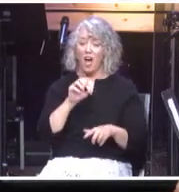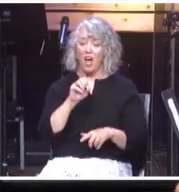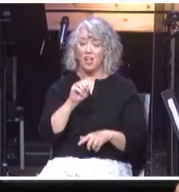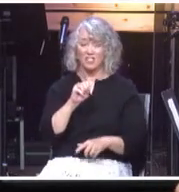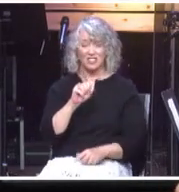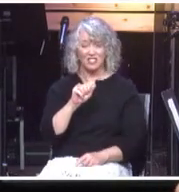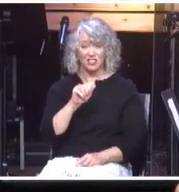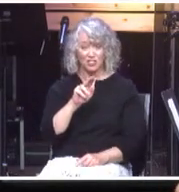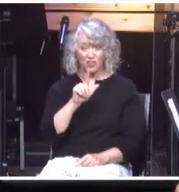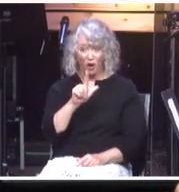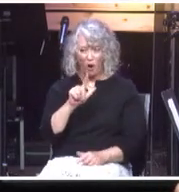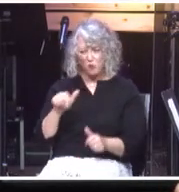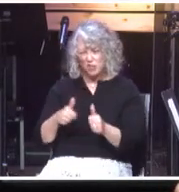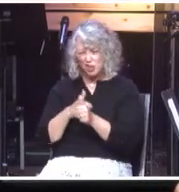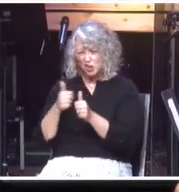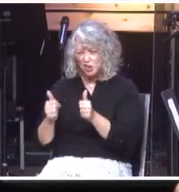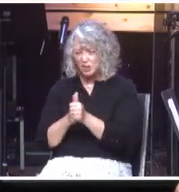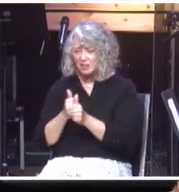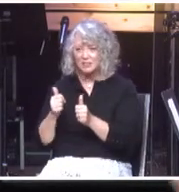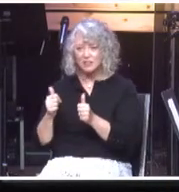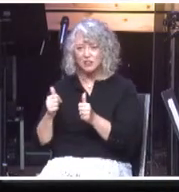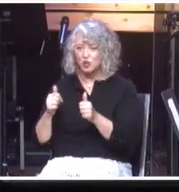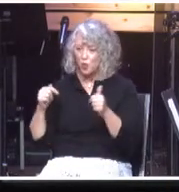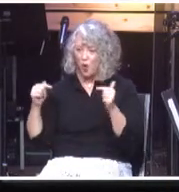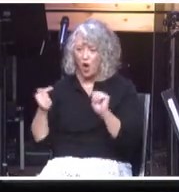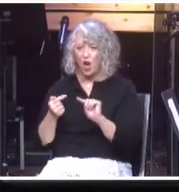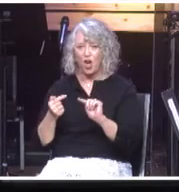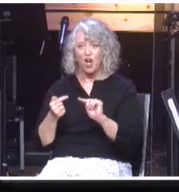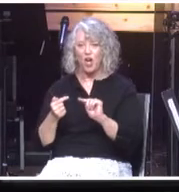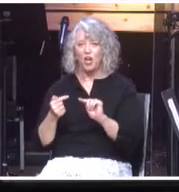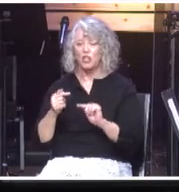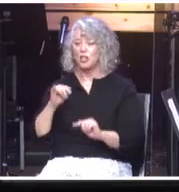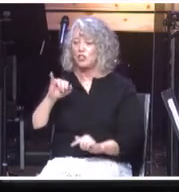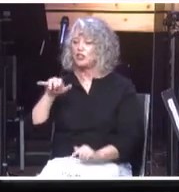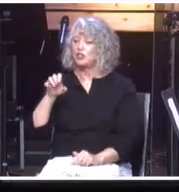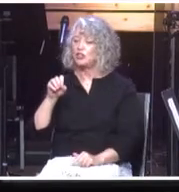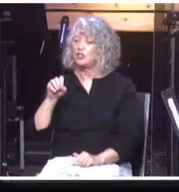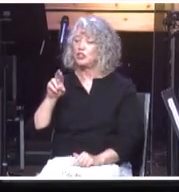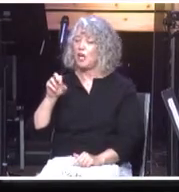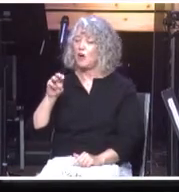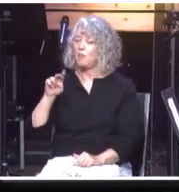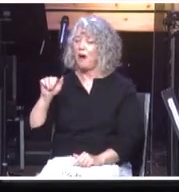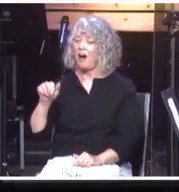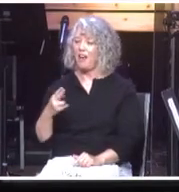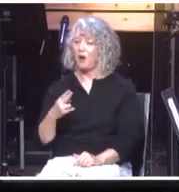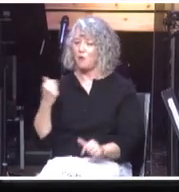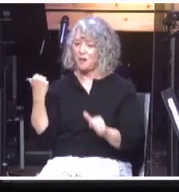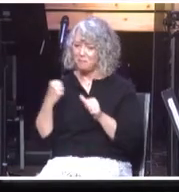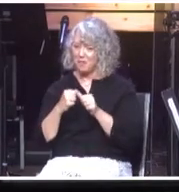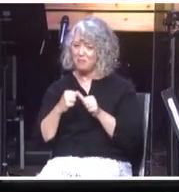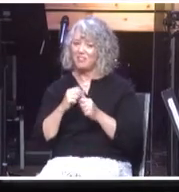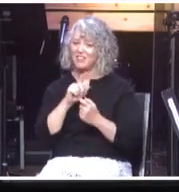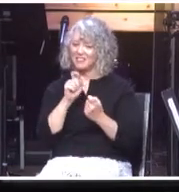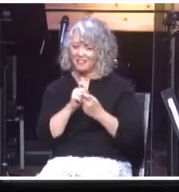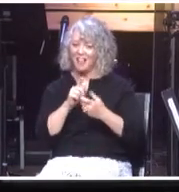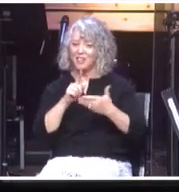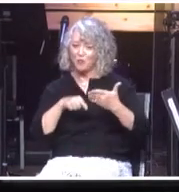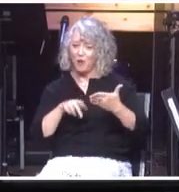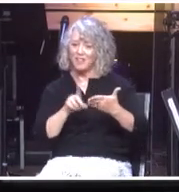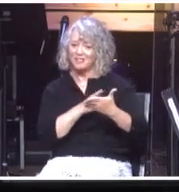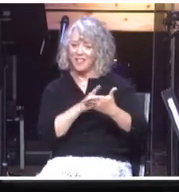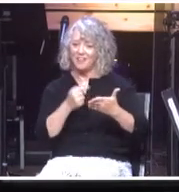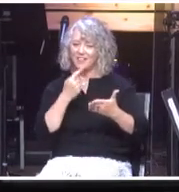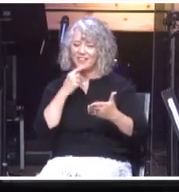at the time, Jeremiah reaffirms the very thought that David has here for us. In